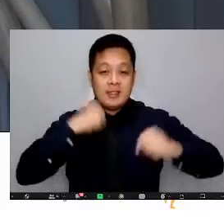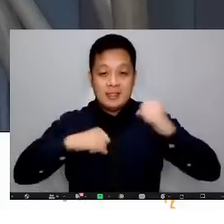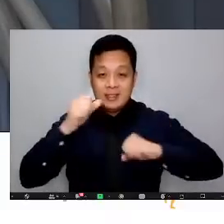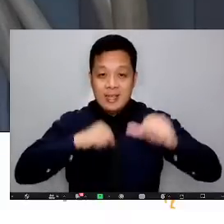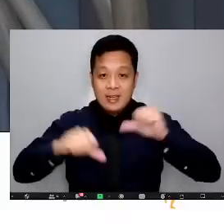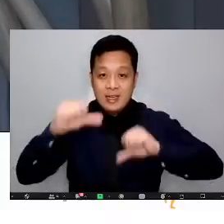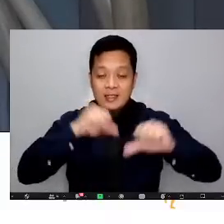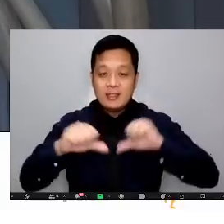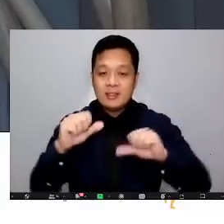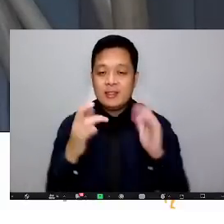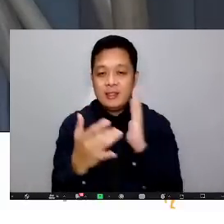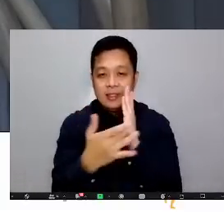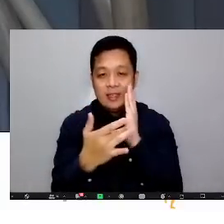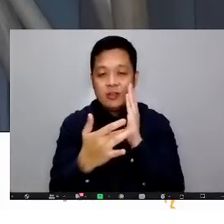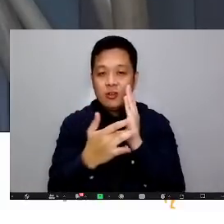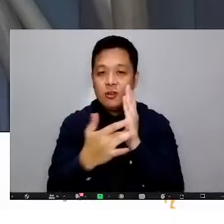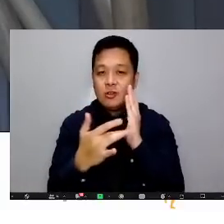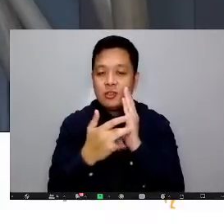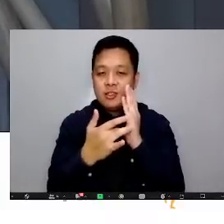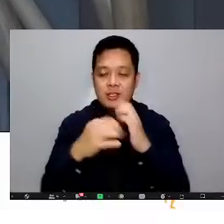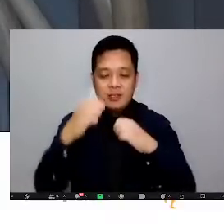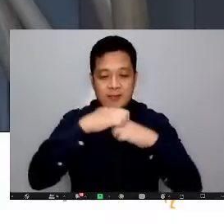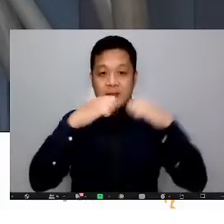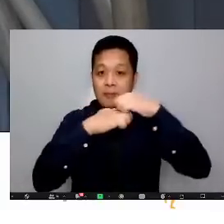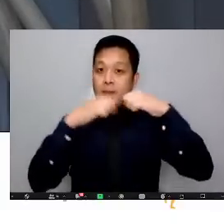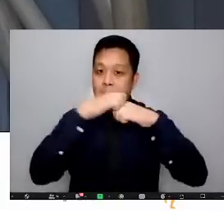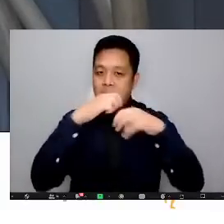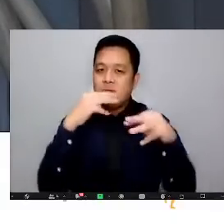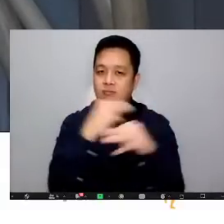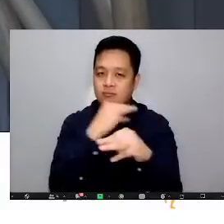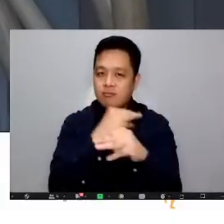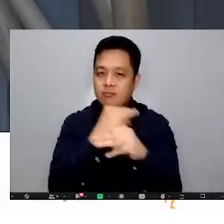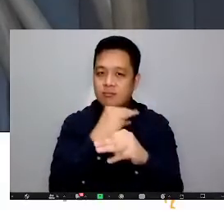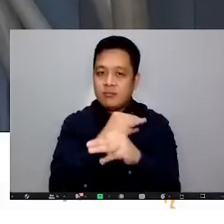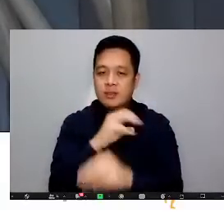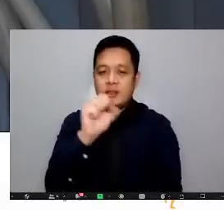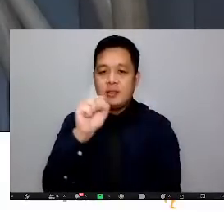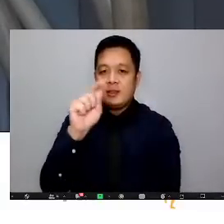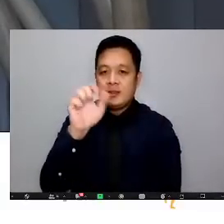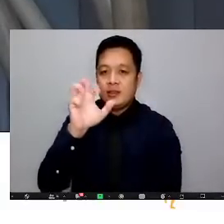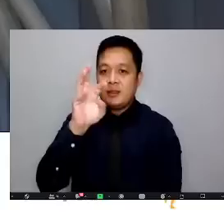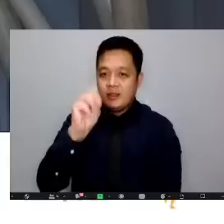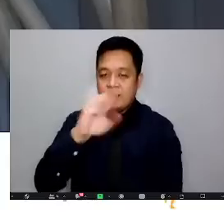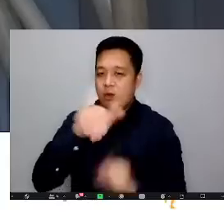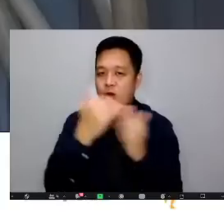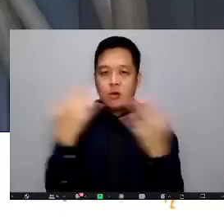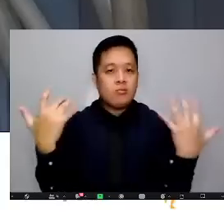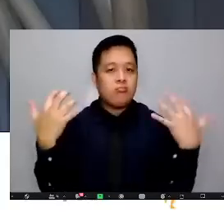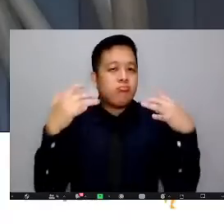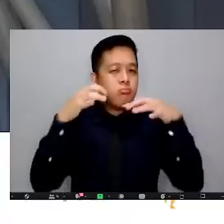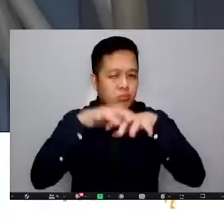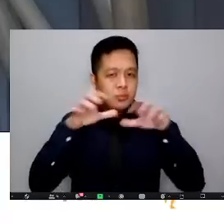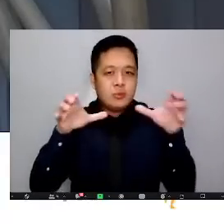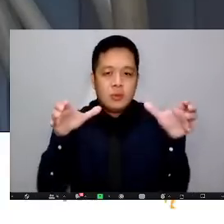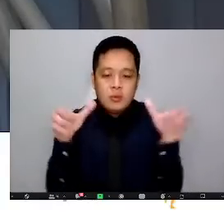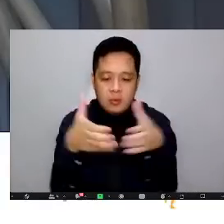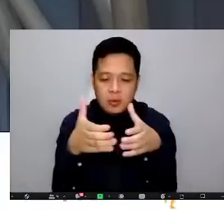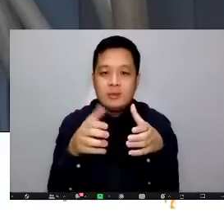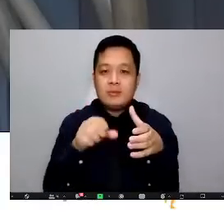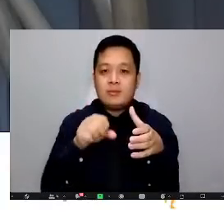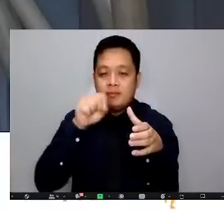mathematics, or STEM. Such development in STEM can also be considered as an inspiration in